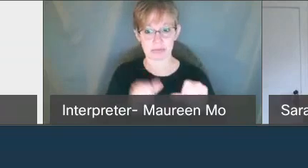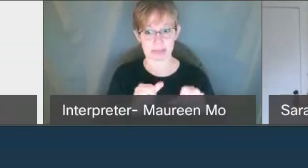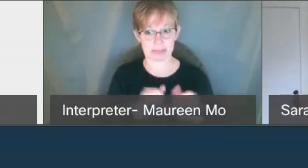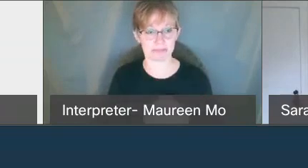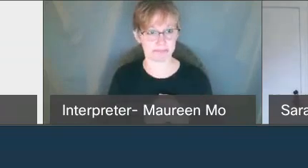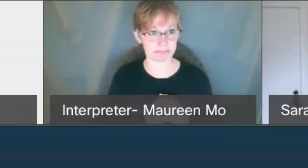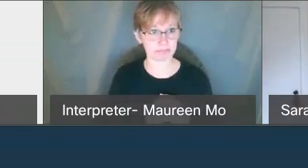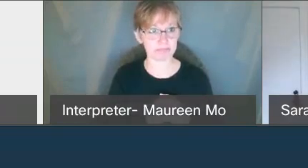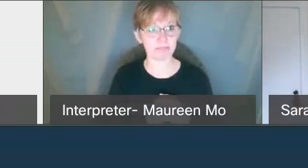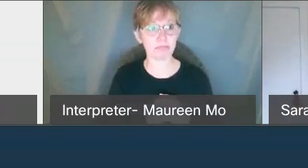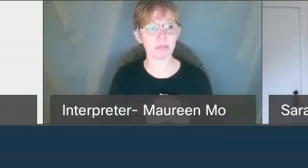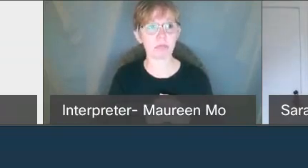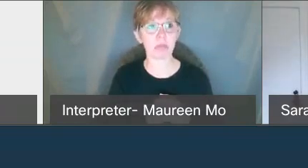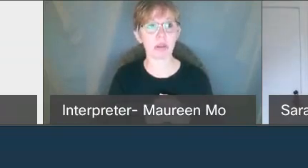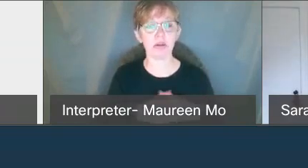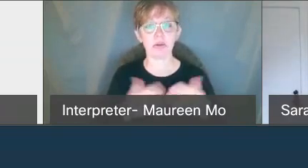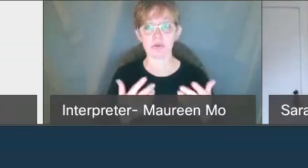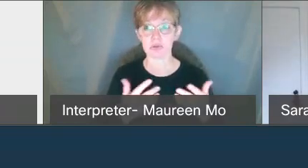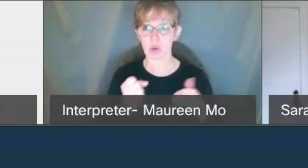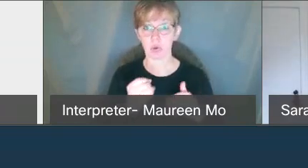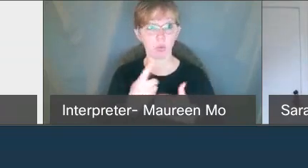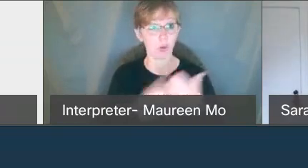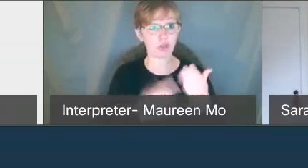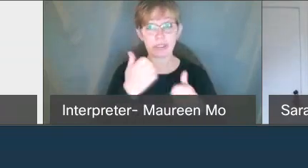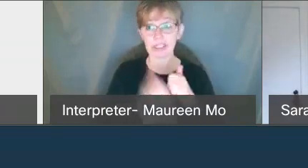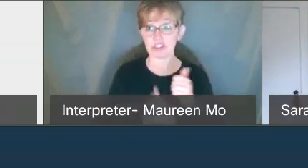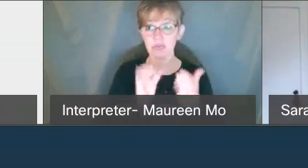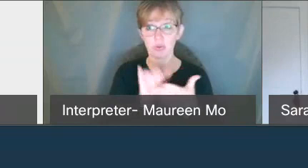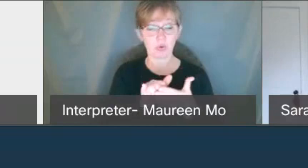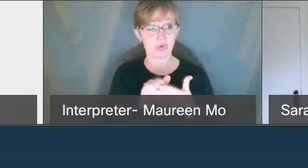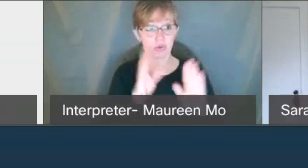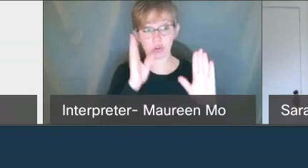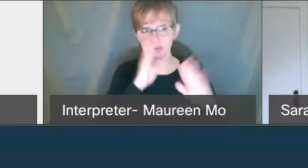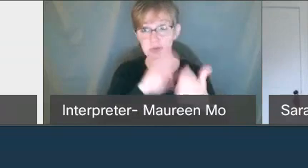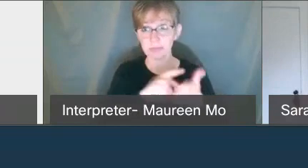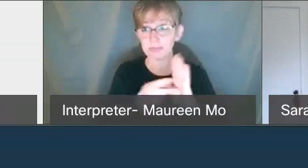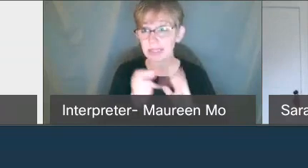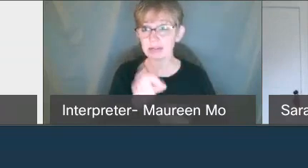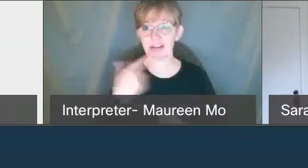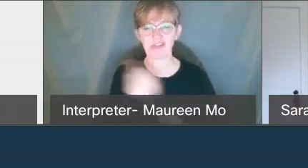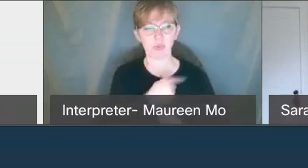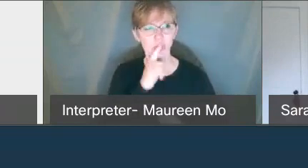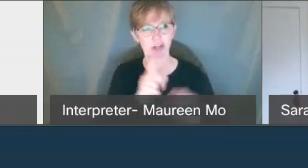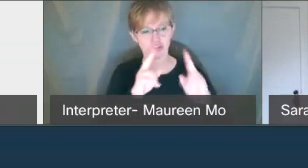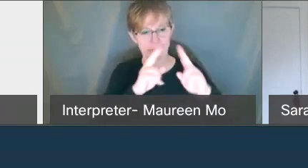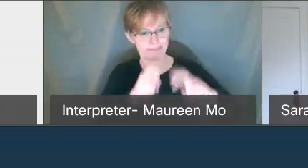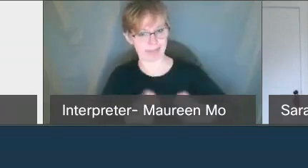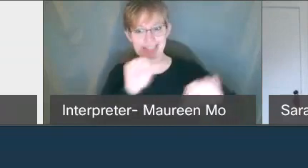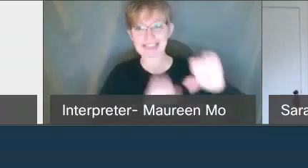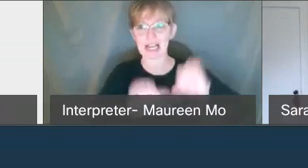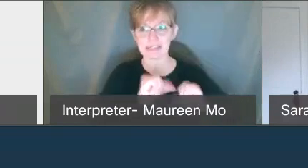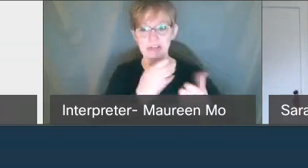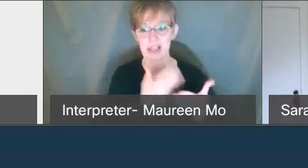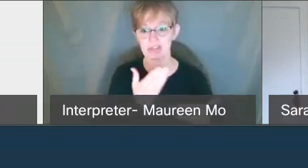So here, what do each of these concerns mean if we're looking at them in terms of the scientific evidence? So if